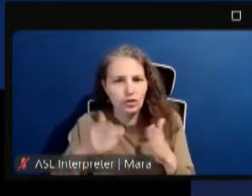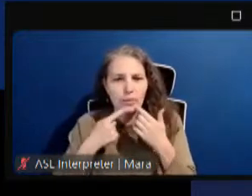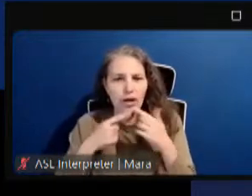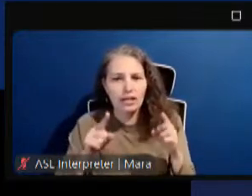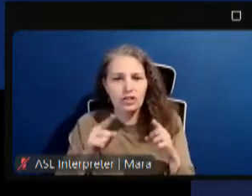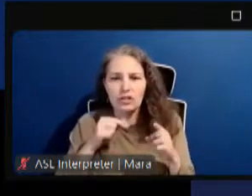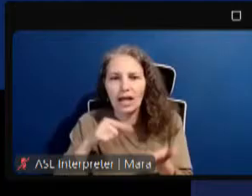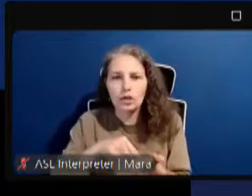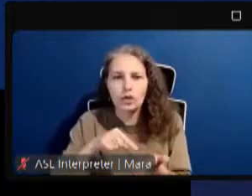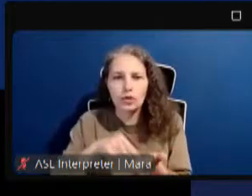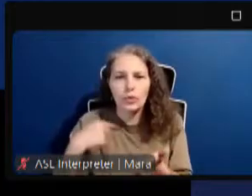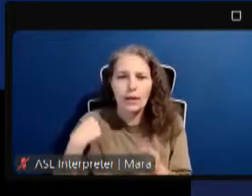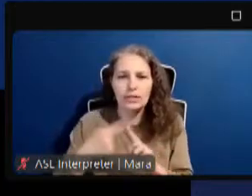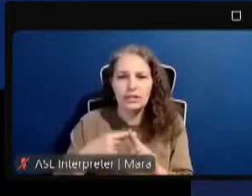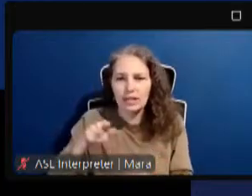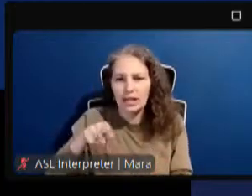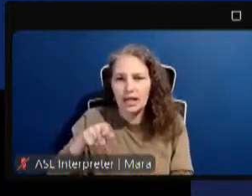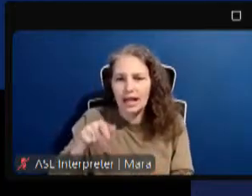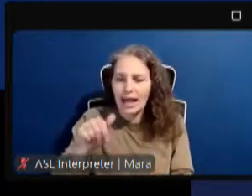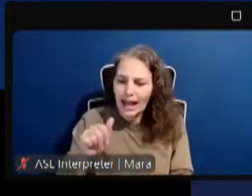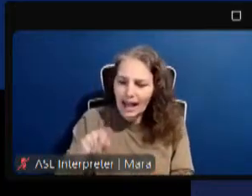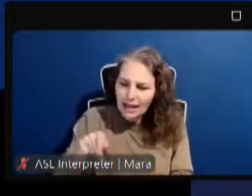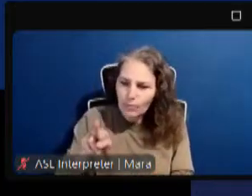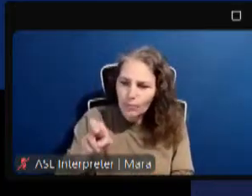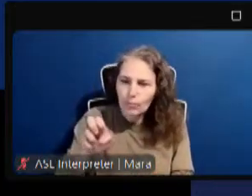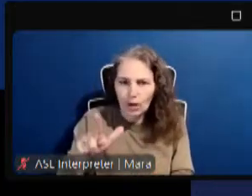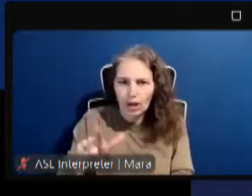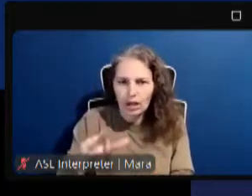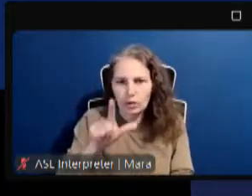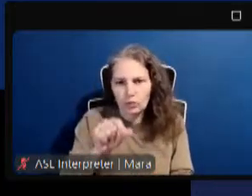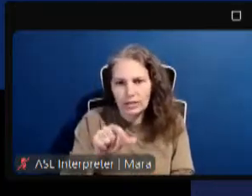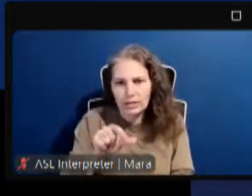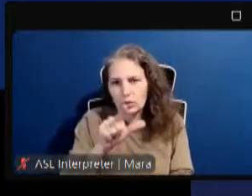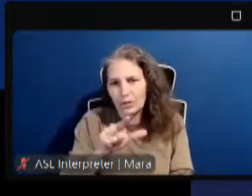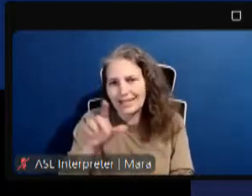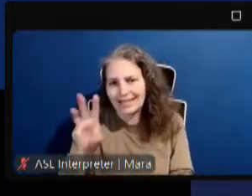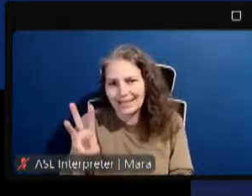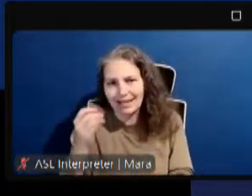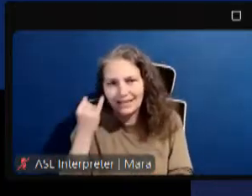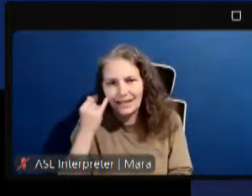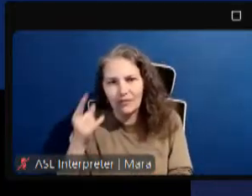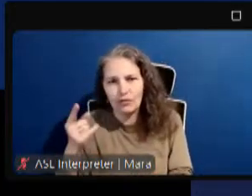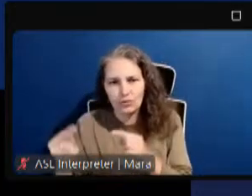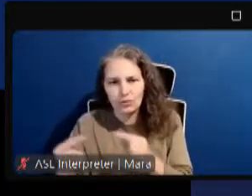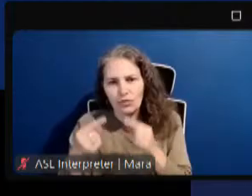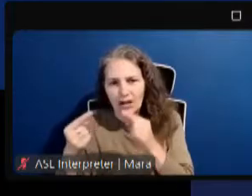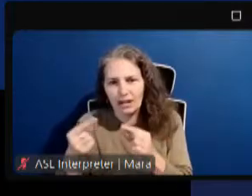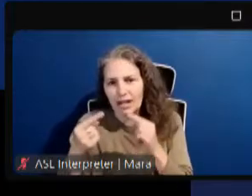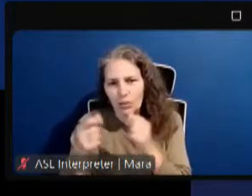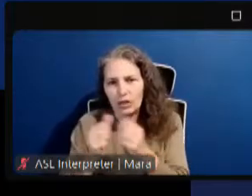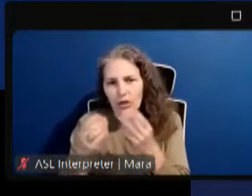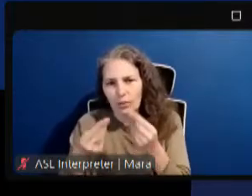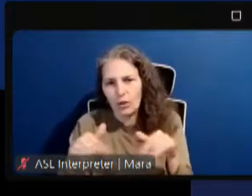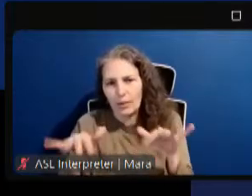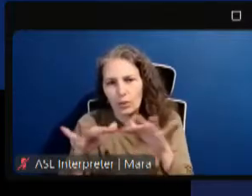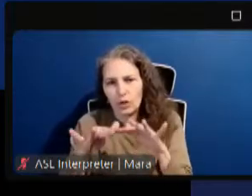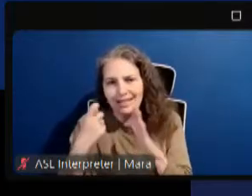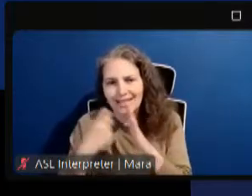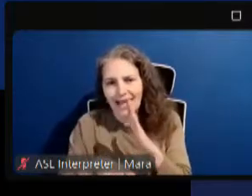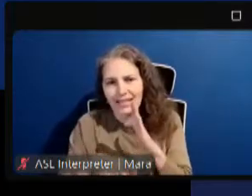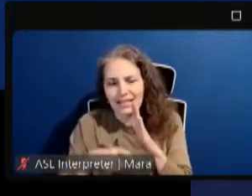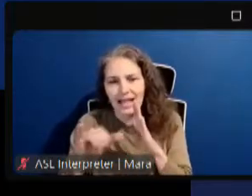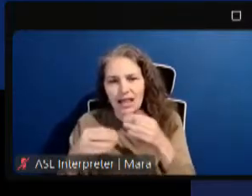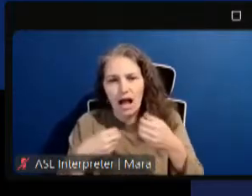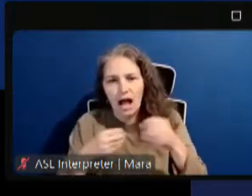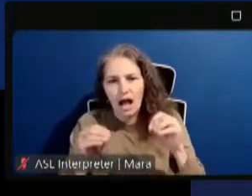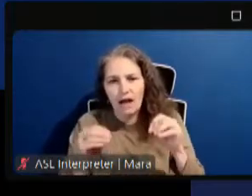until April of 2026. And if for whatever reason you have a difficult time with your property taxes, the Office